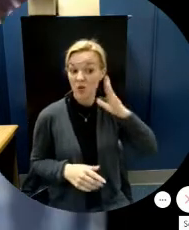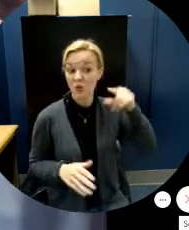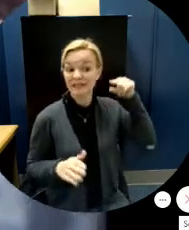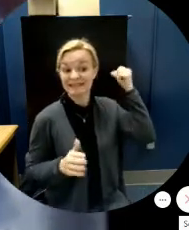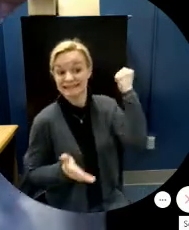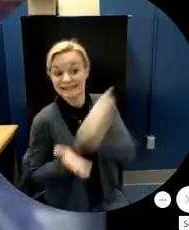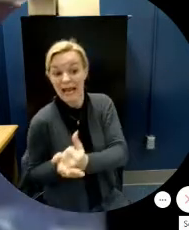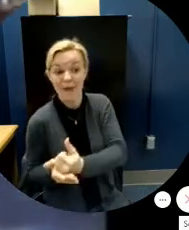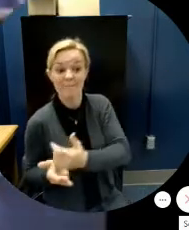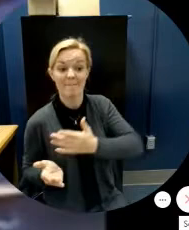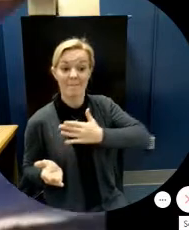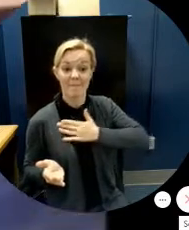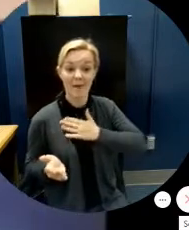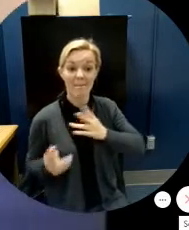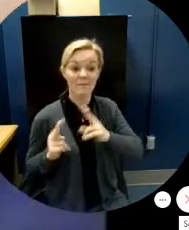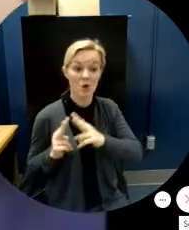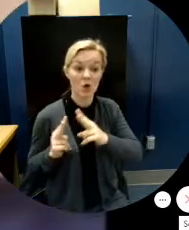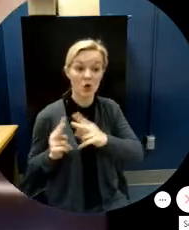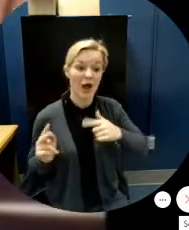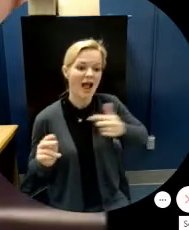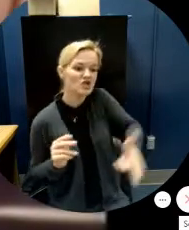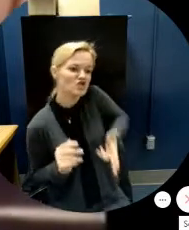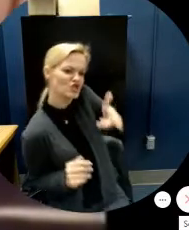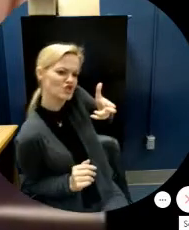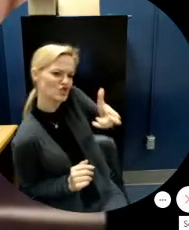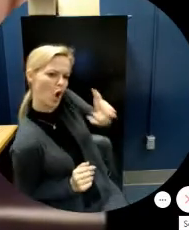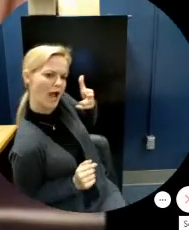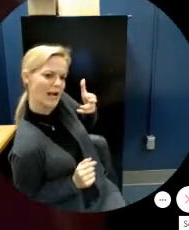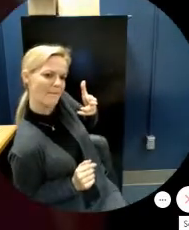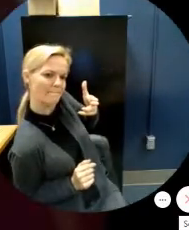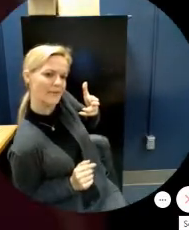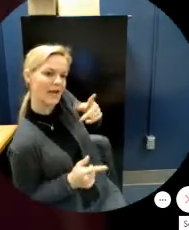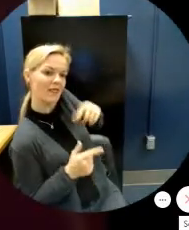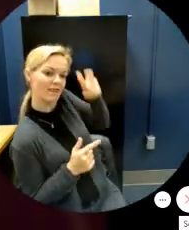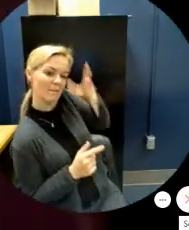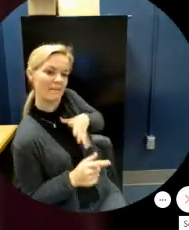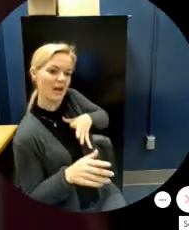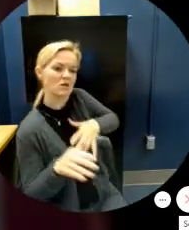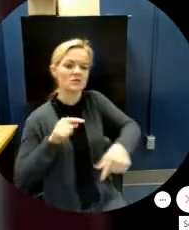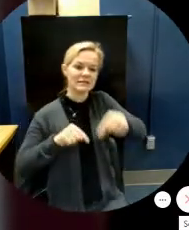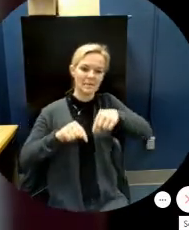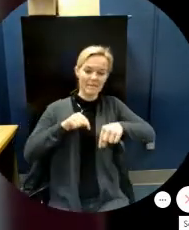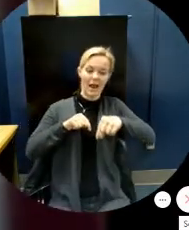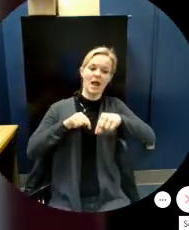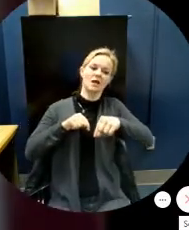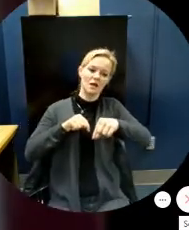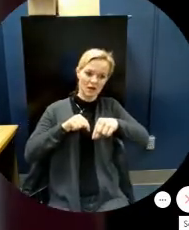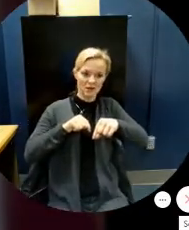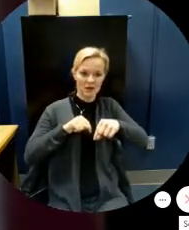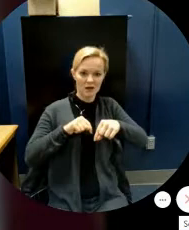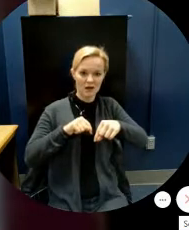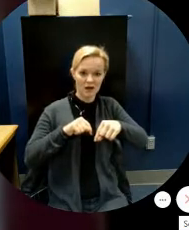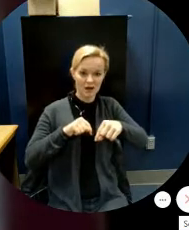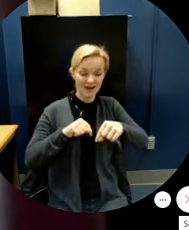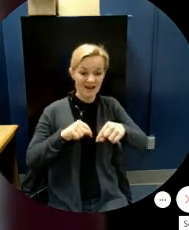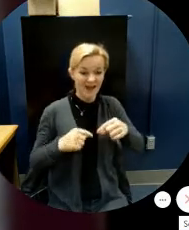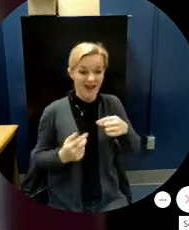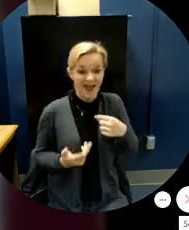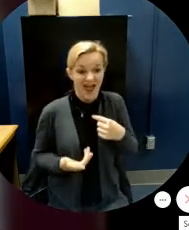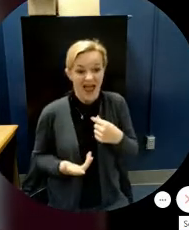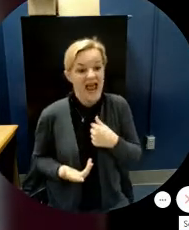the arm. He dropped the knife and fell back. I didn't